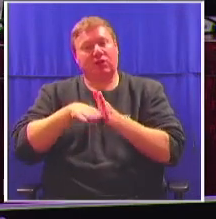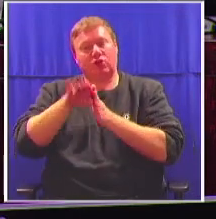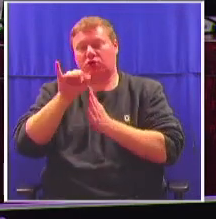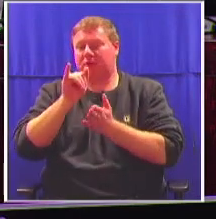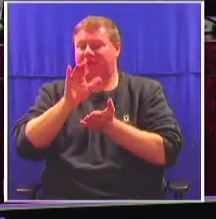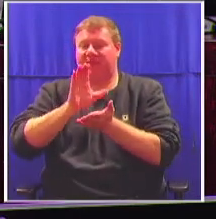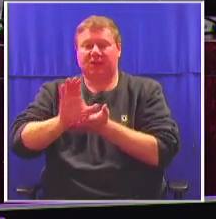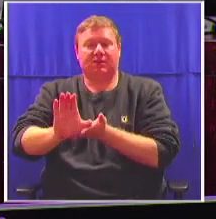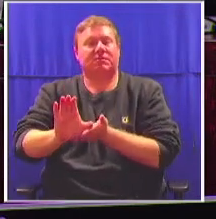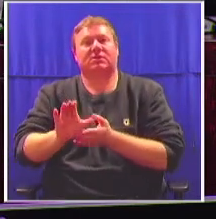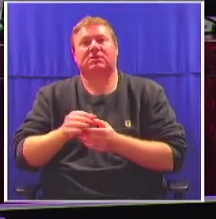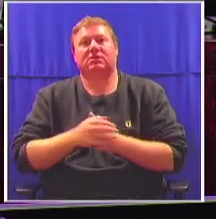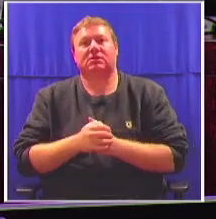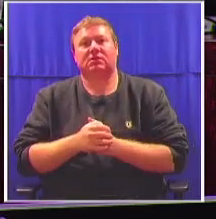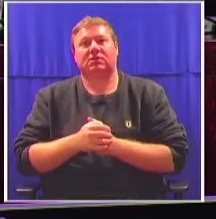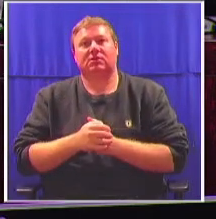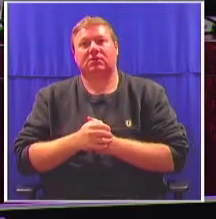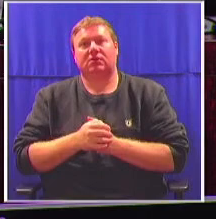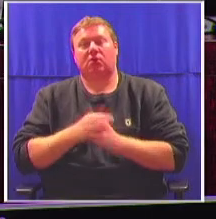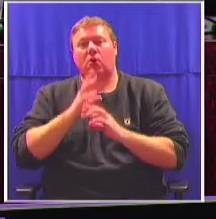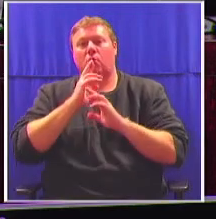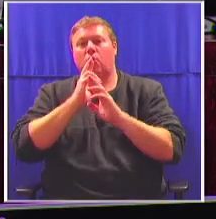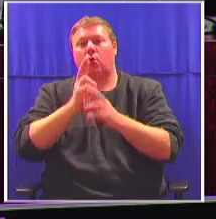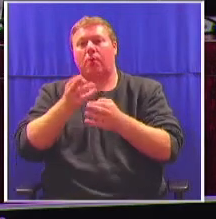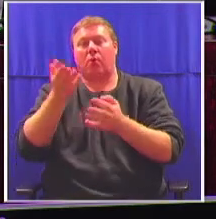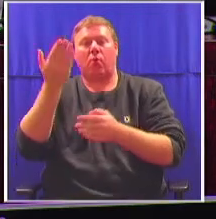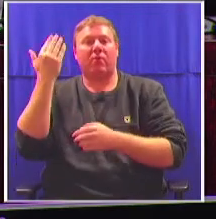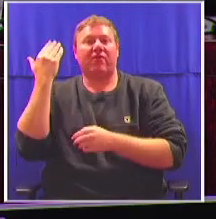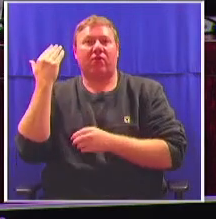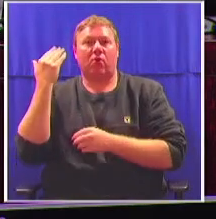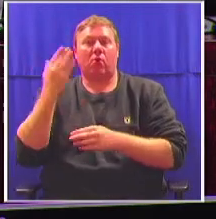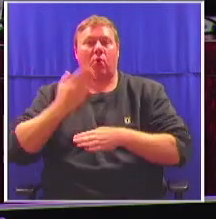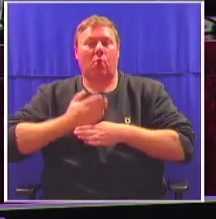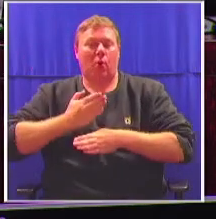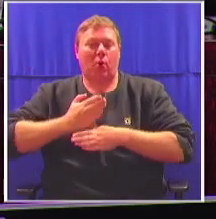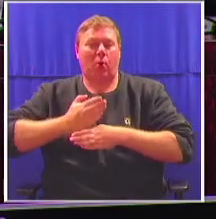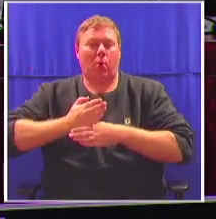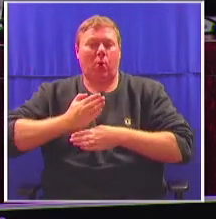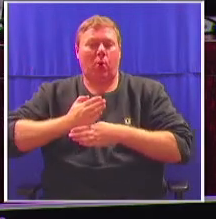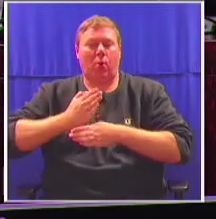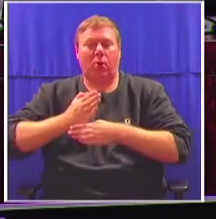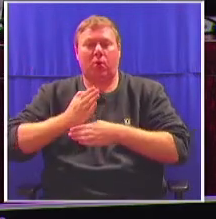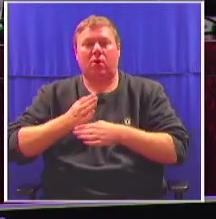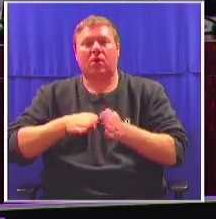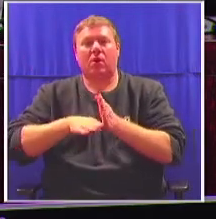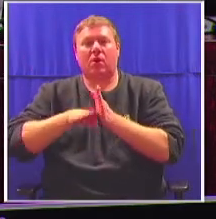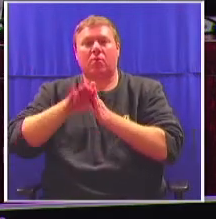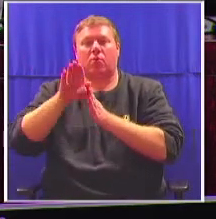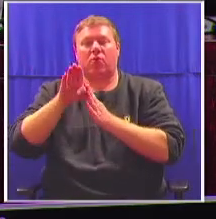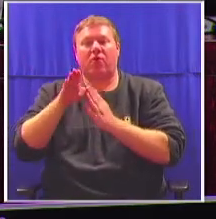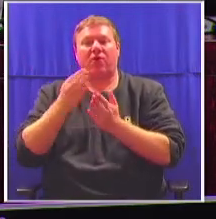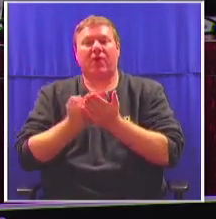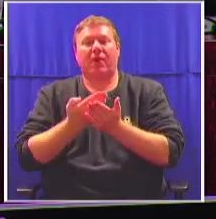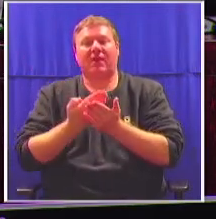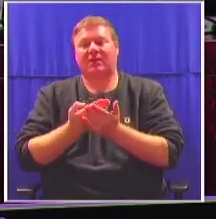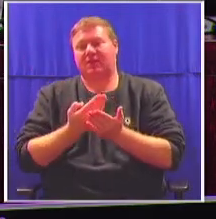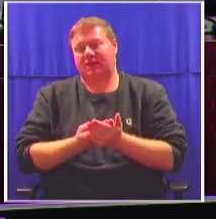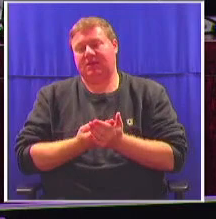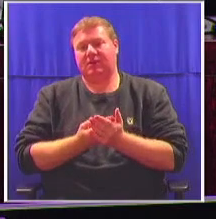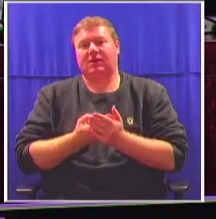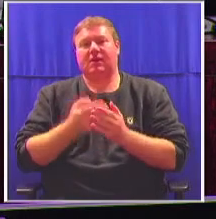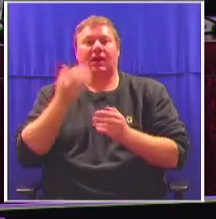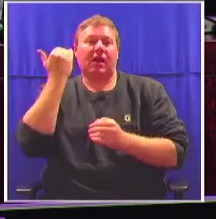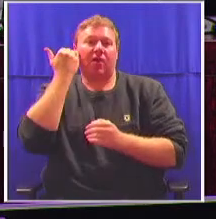investment. As we have reported before, we have been working to improve the capacity of government